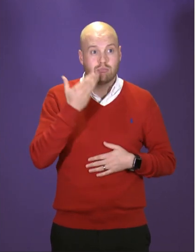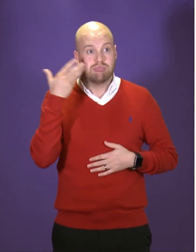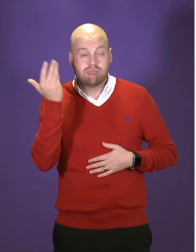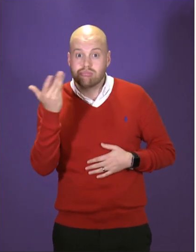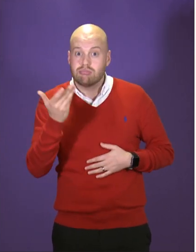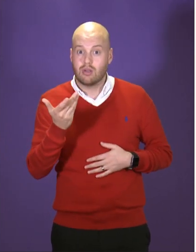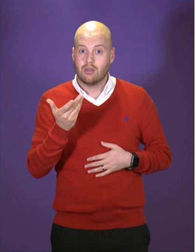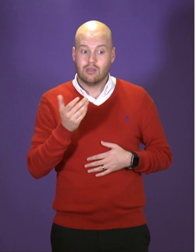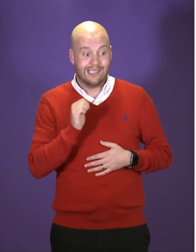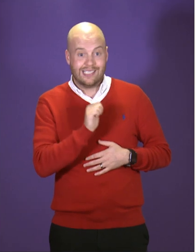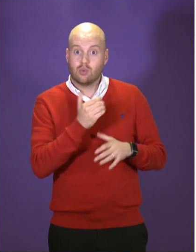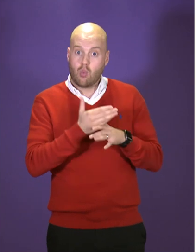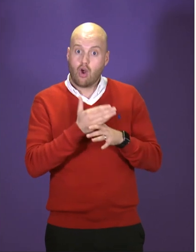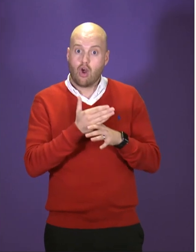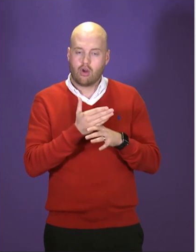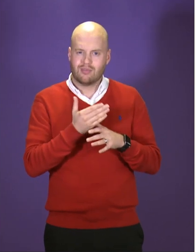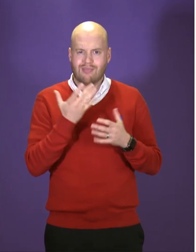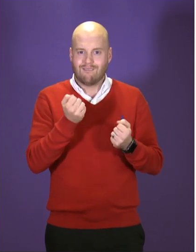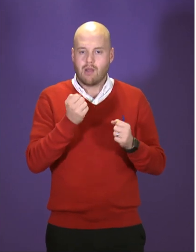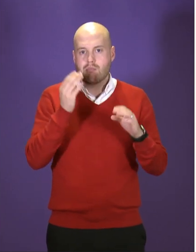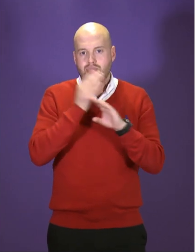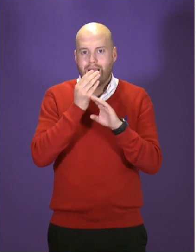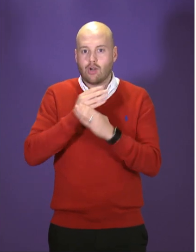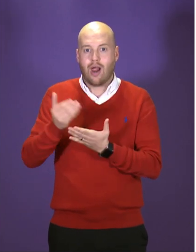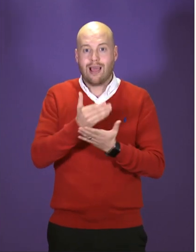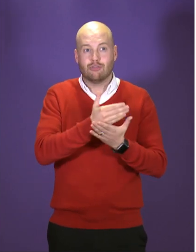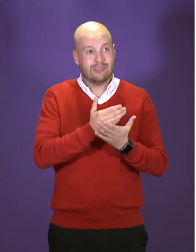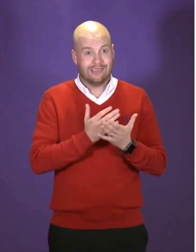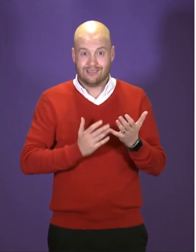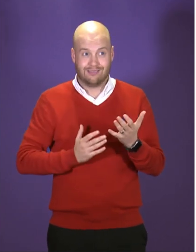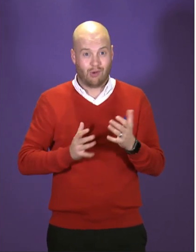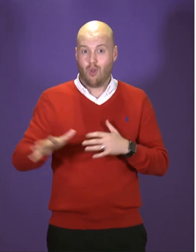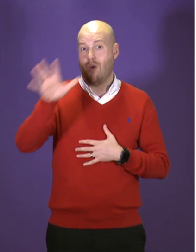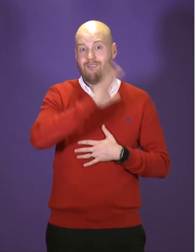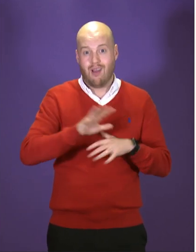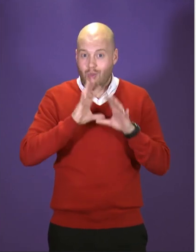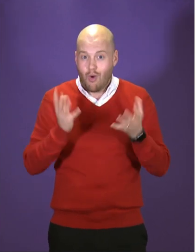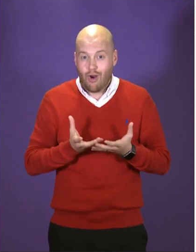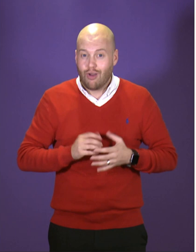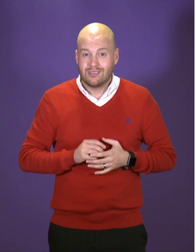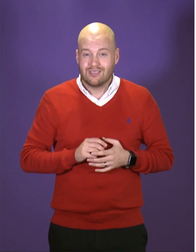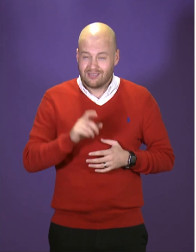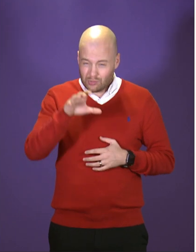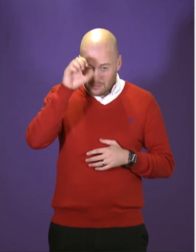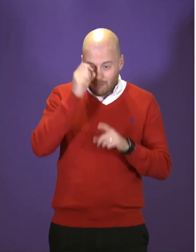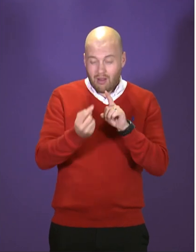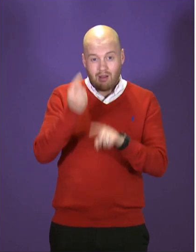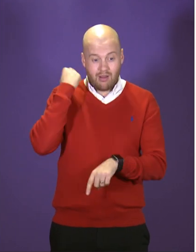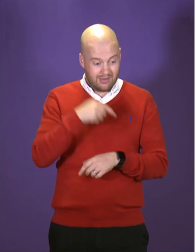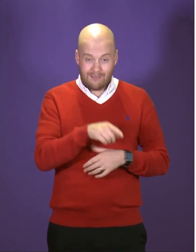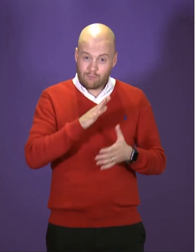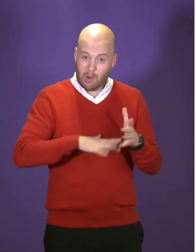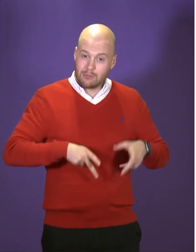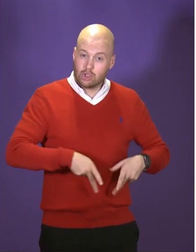in most private collections across museums across the world, and this was a child who was from the street,